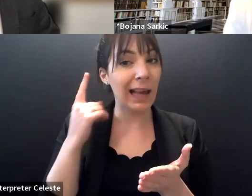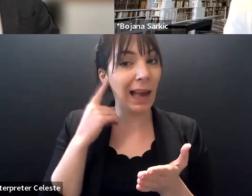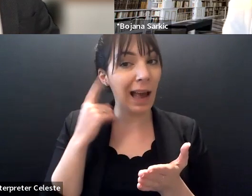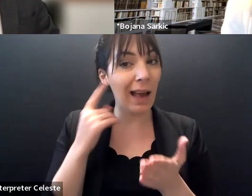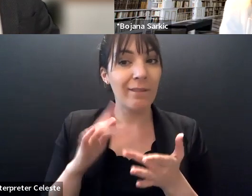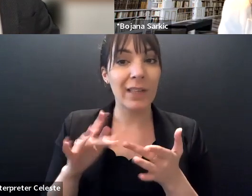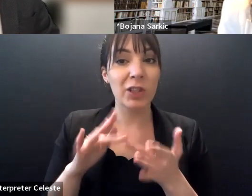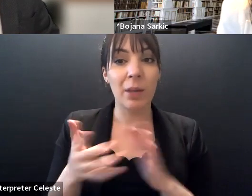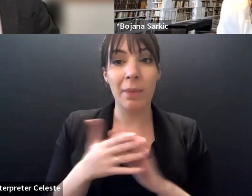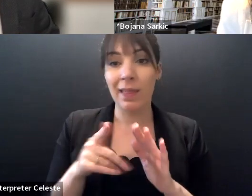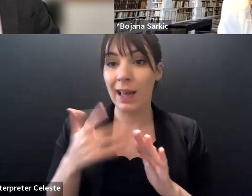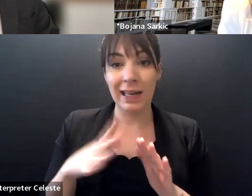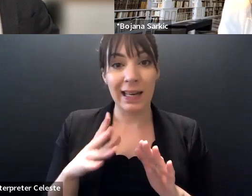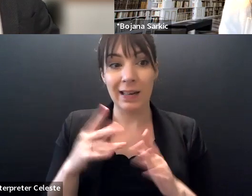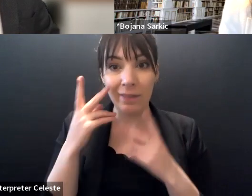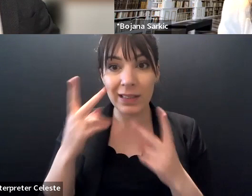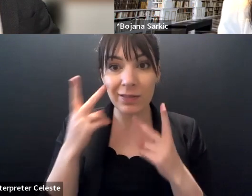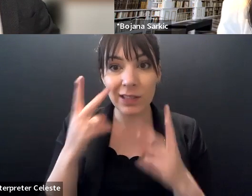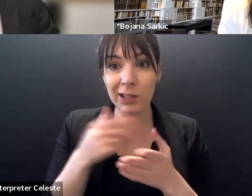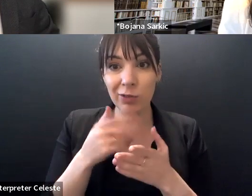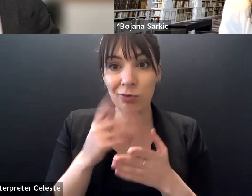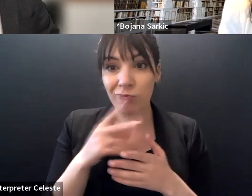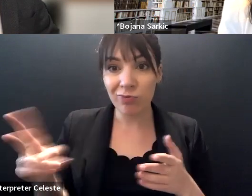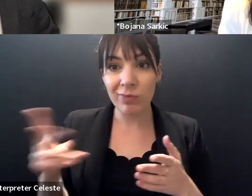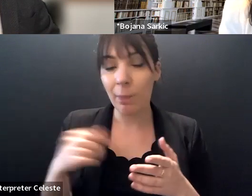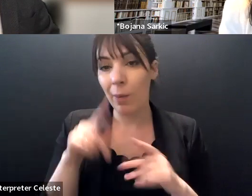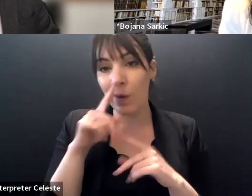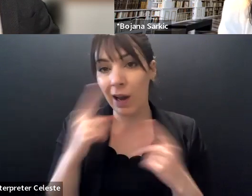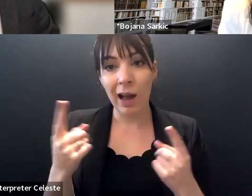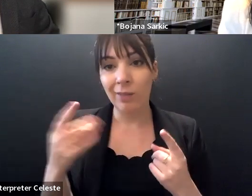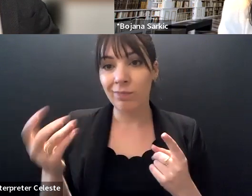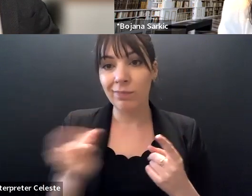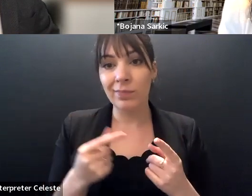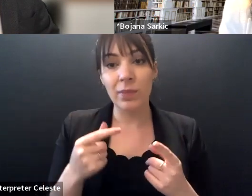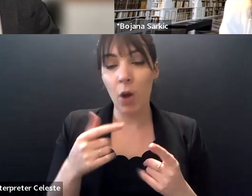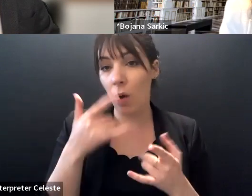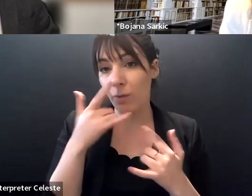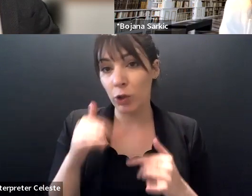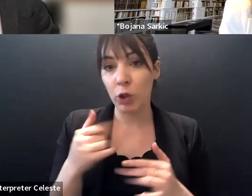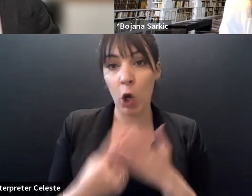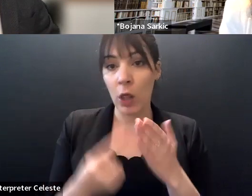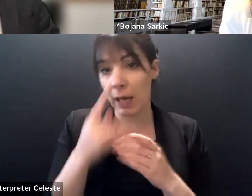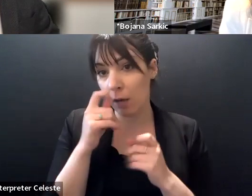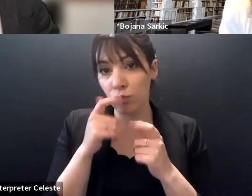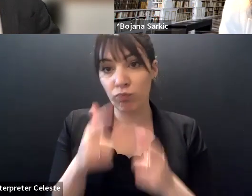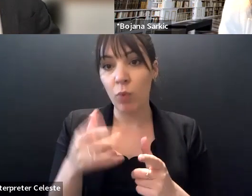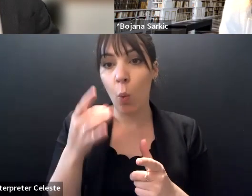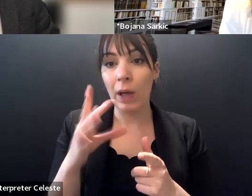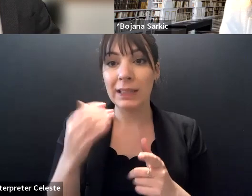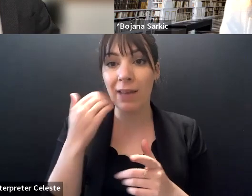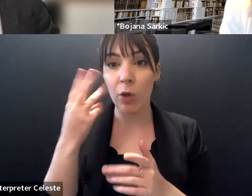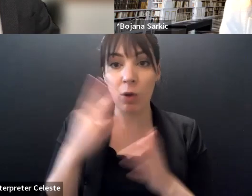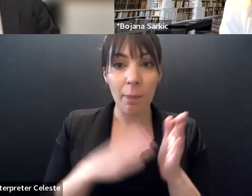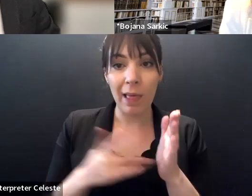the care on a frequent basis. We were only able to get there maybe once every 3 months due to flooding, and we would fly in there